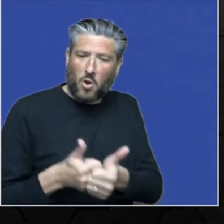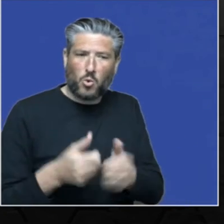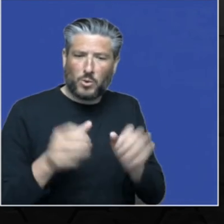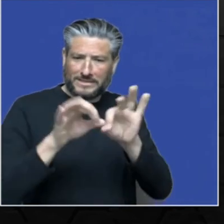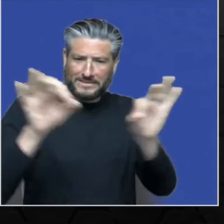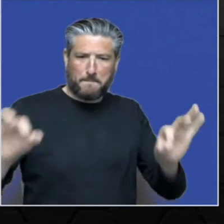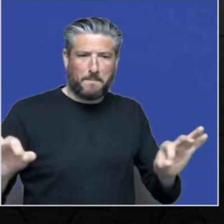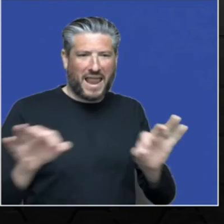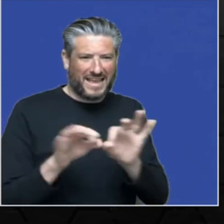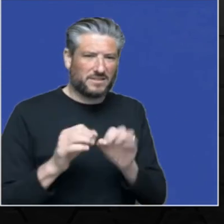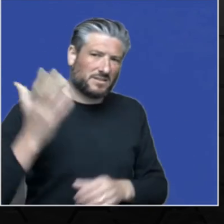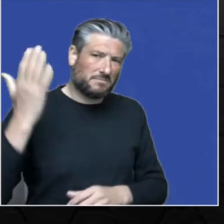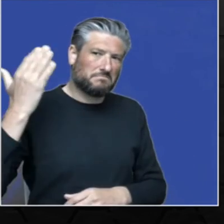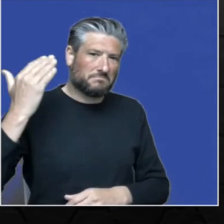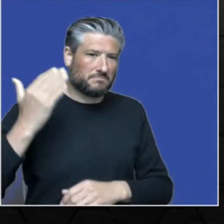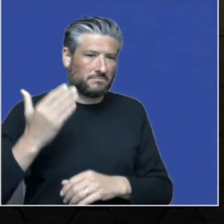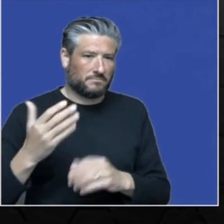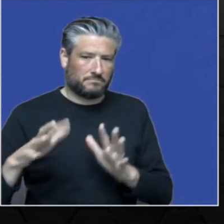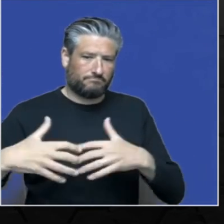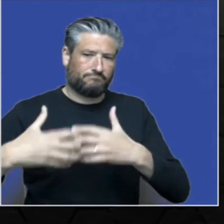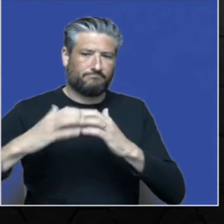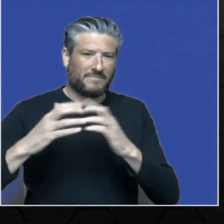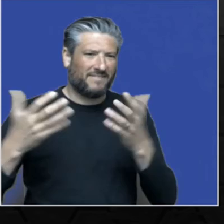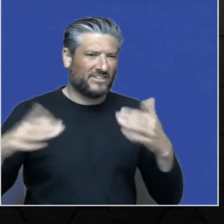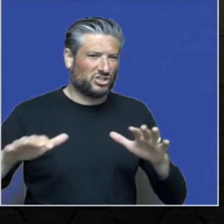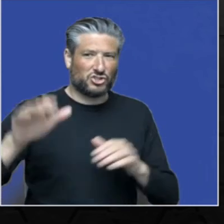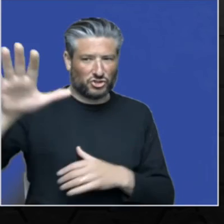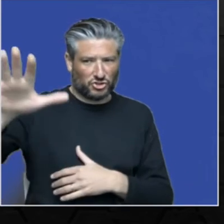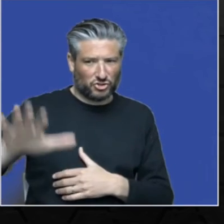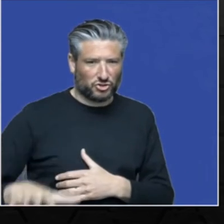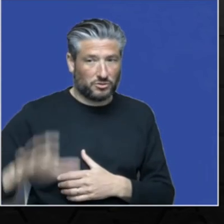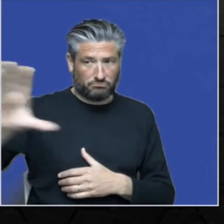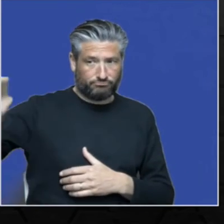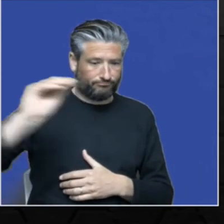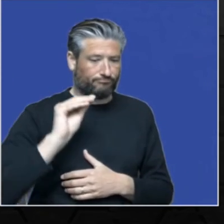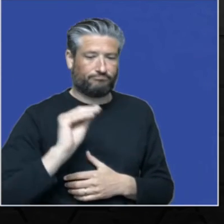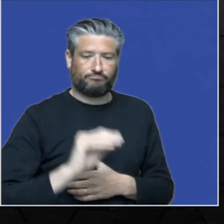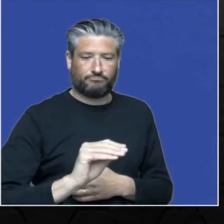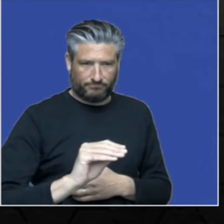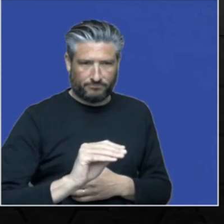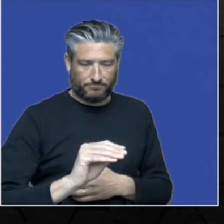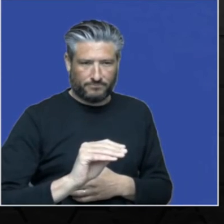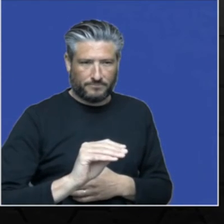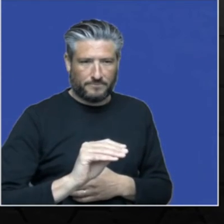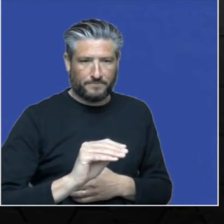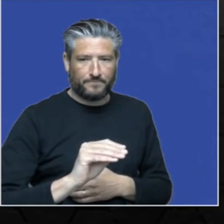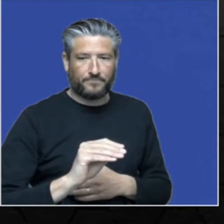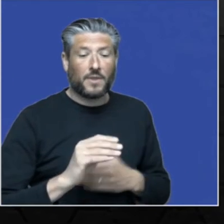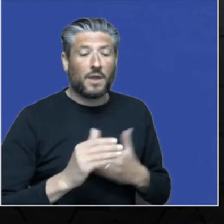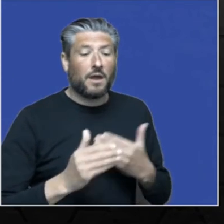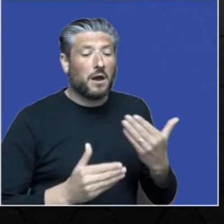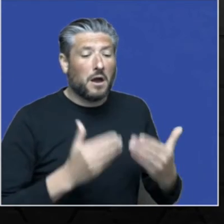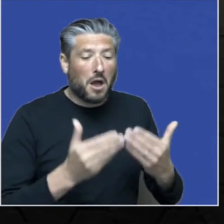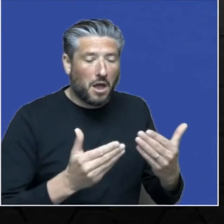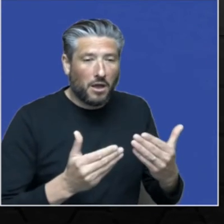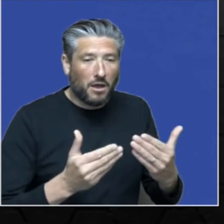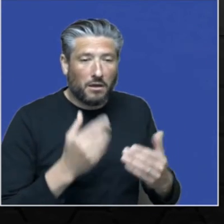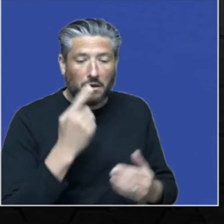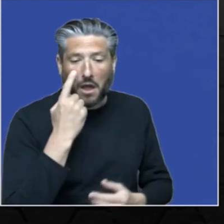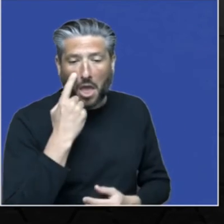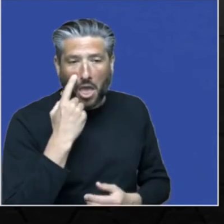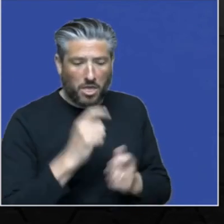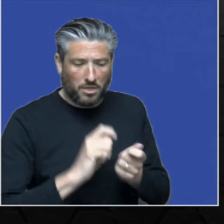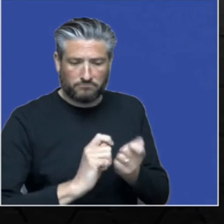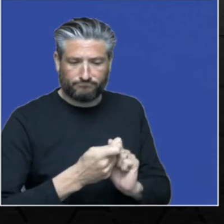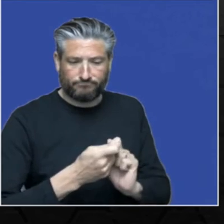the specific elements they use in order to create something. And then if you want to create a custom scenario, it totally depends on you, because